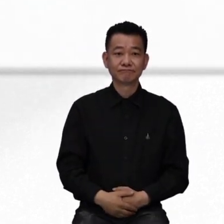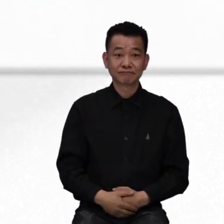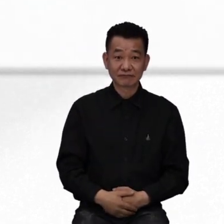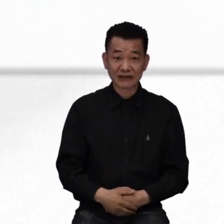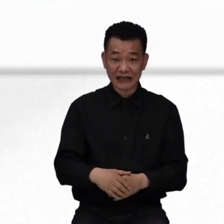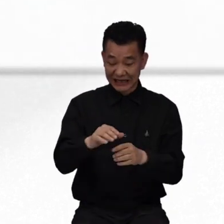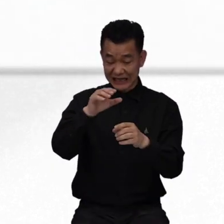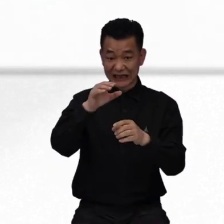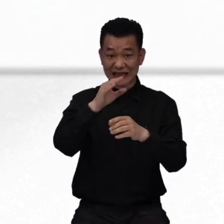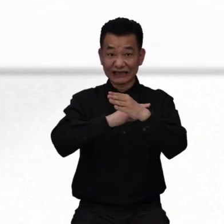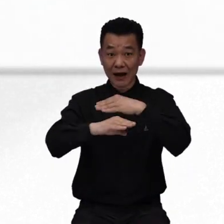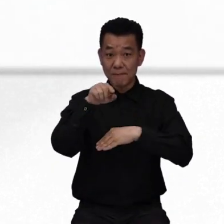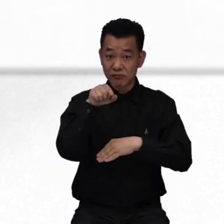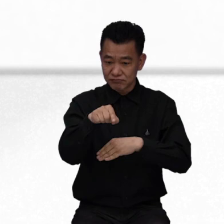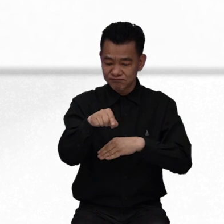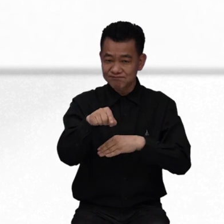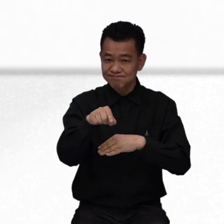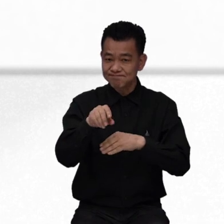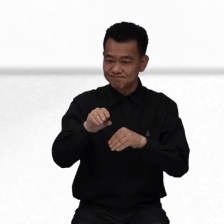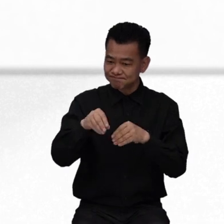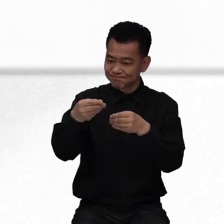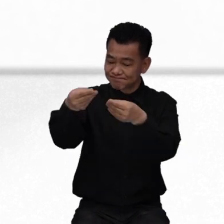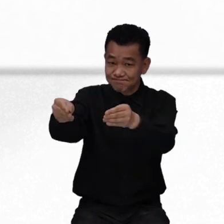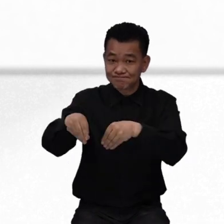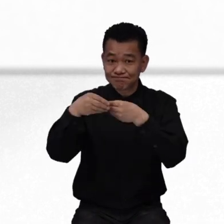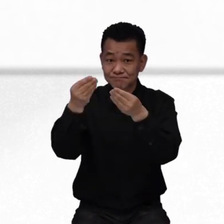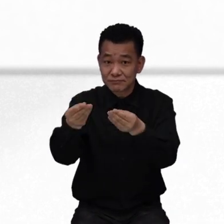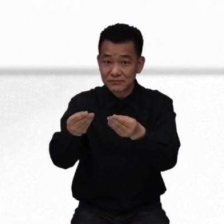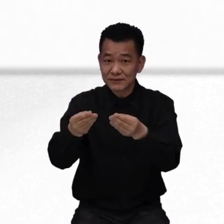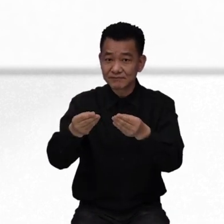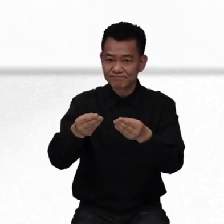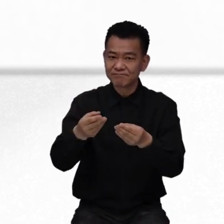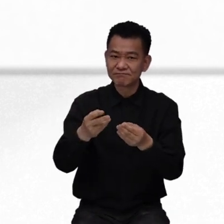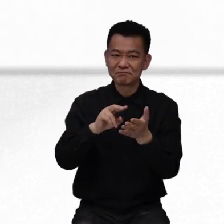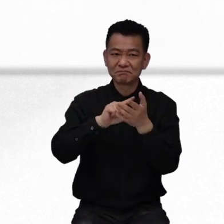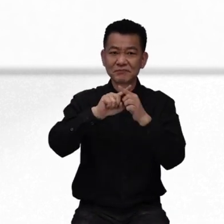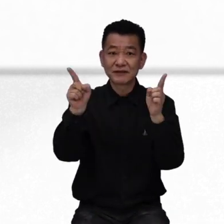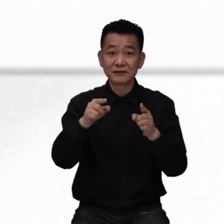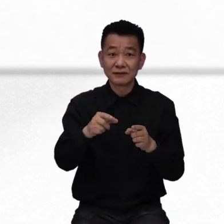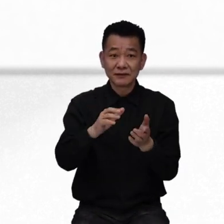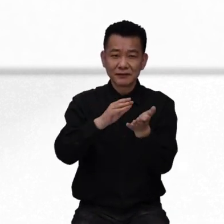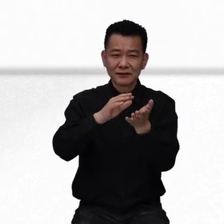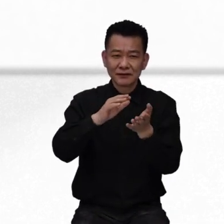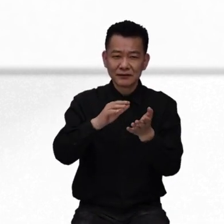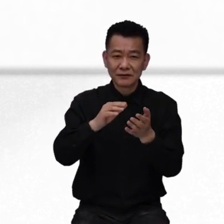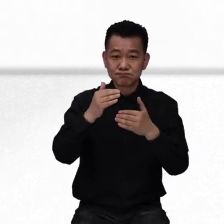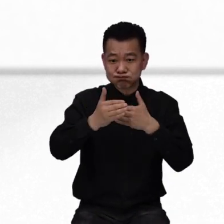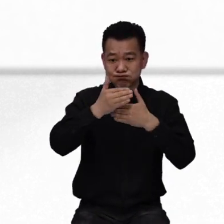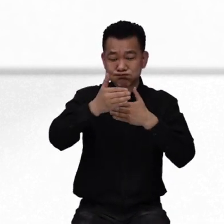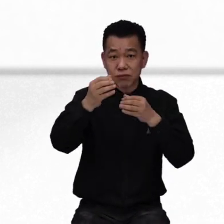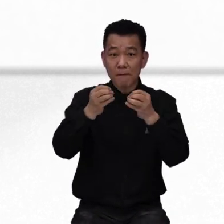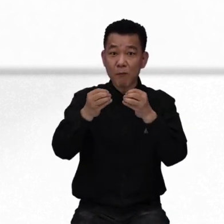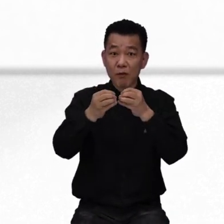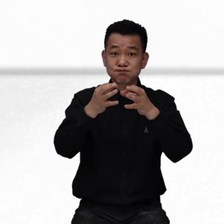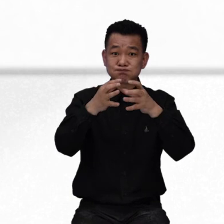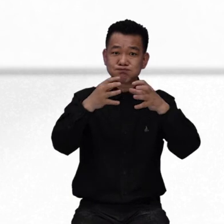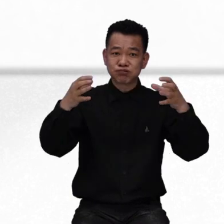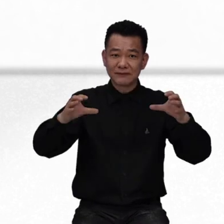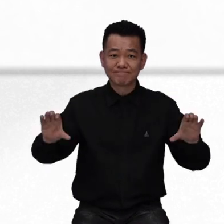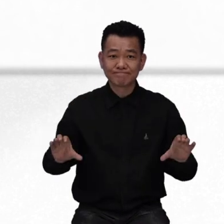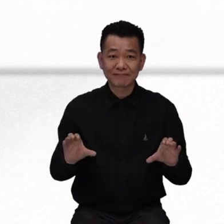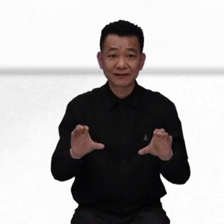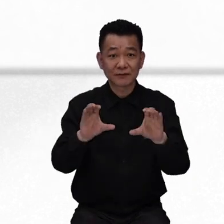From being regarded as passive subjects, persons with disabilities started to be recognized as proactive and